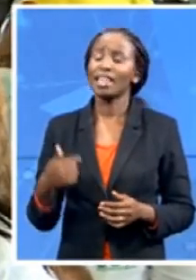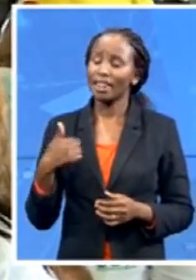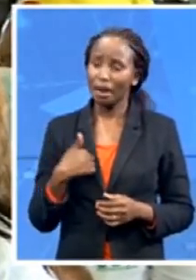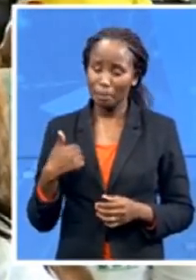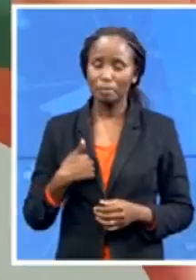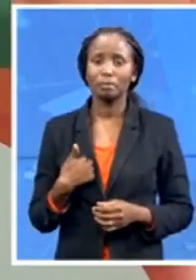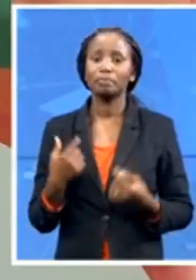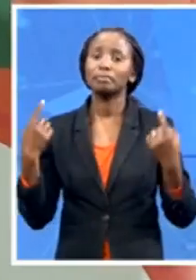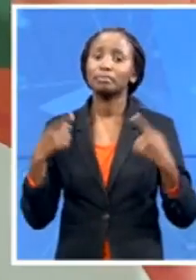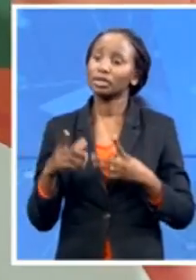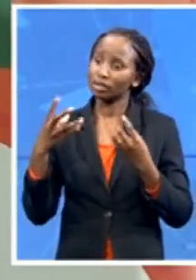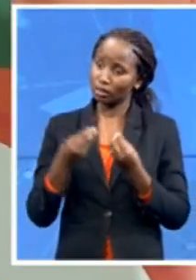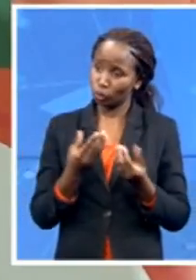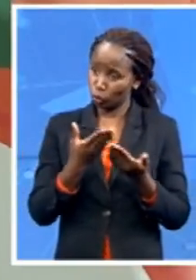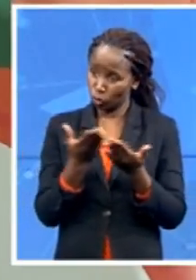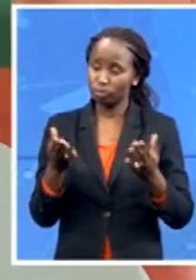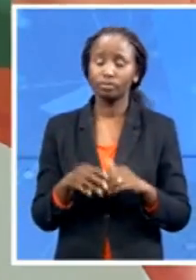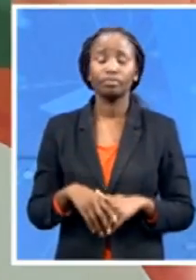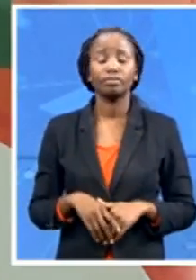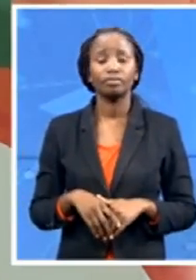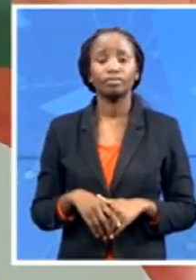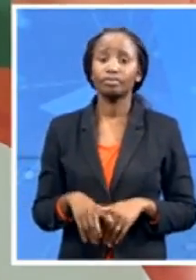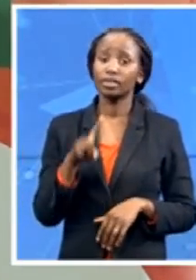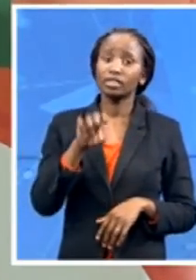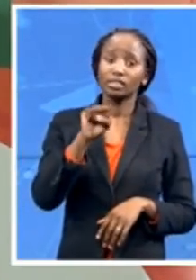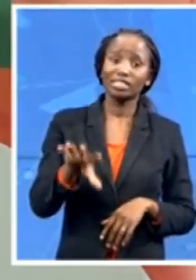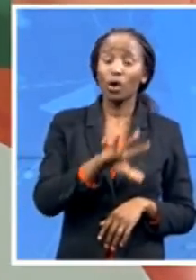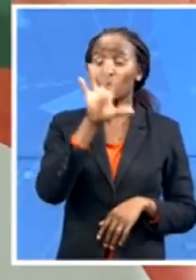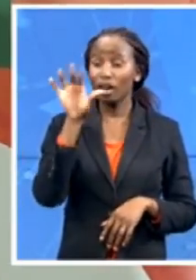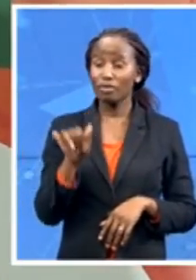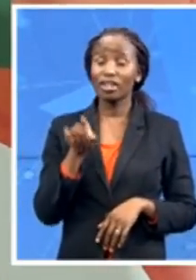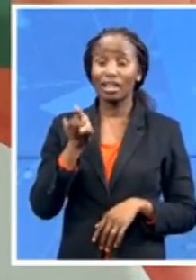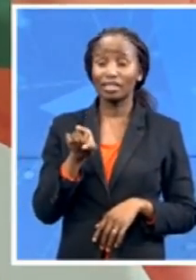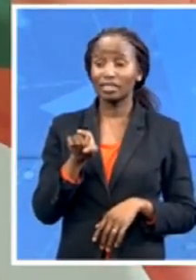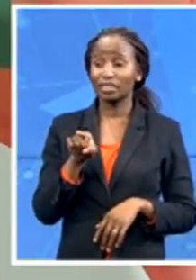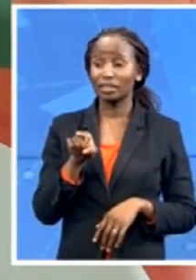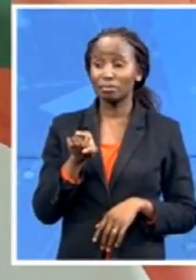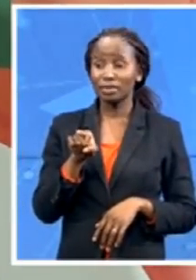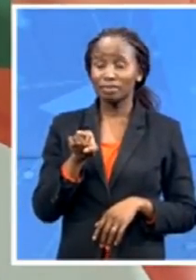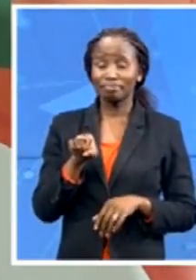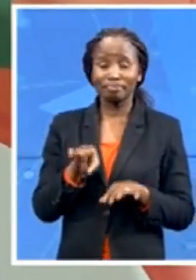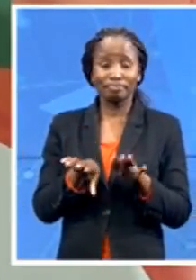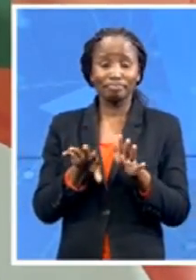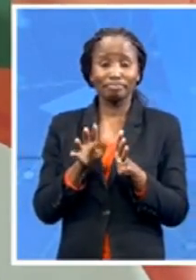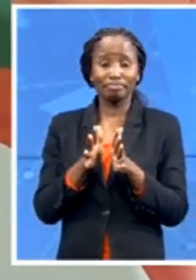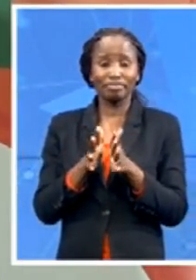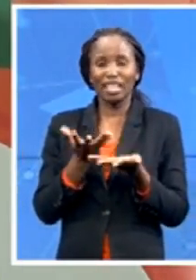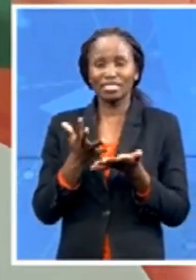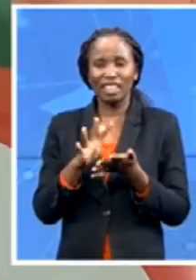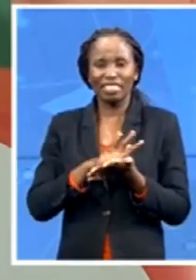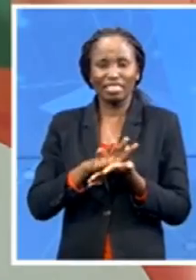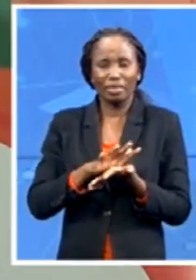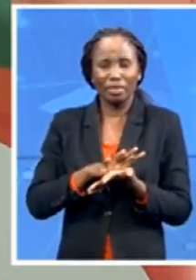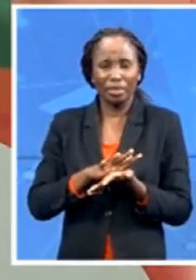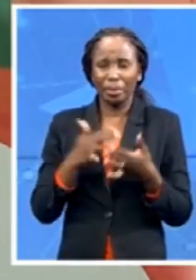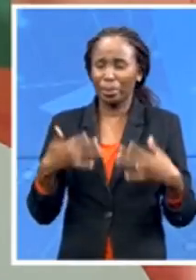South Africa is the dirtiest it has ever been in its history, with littering